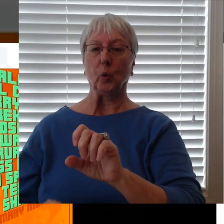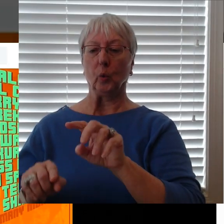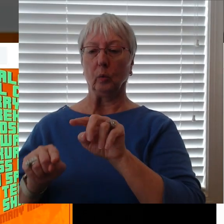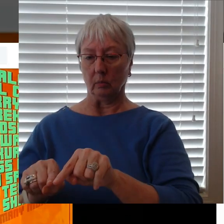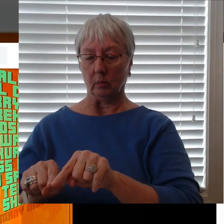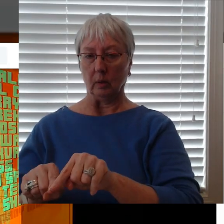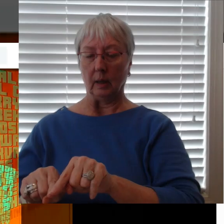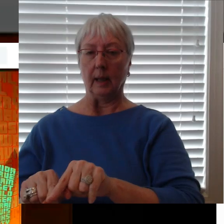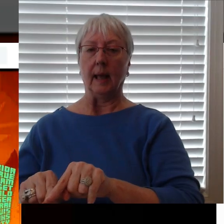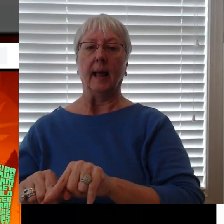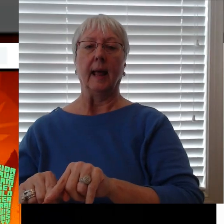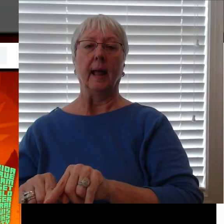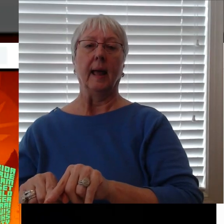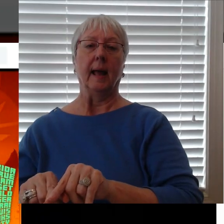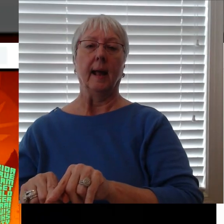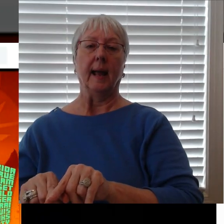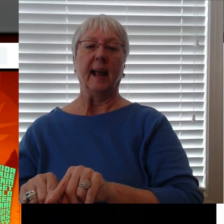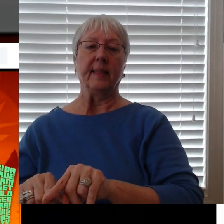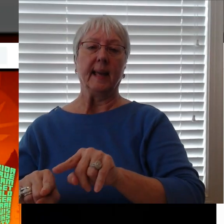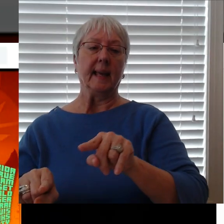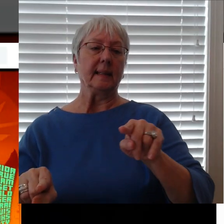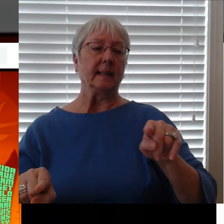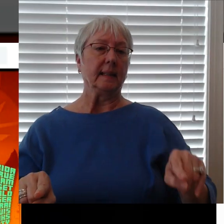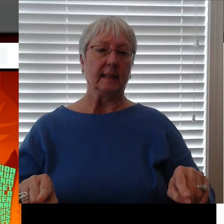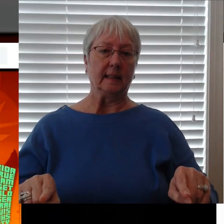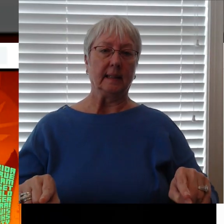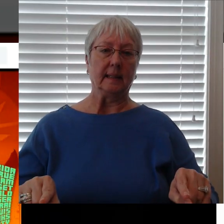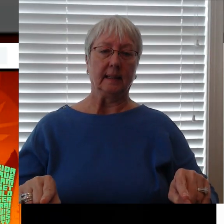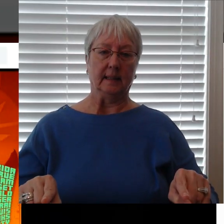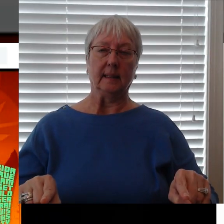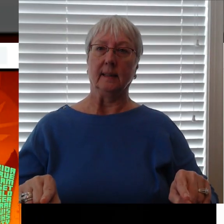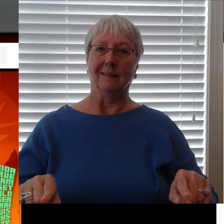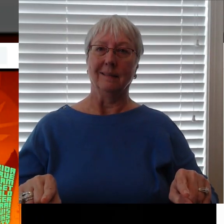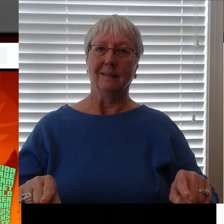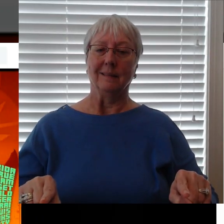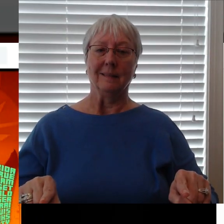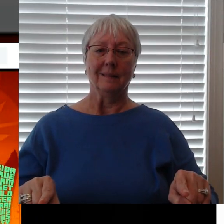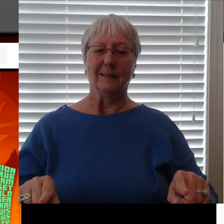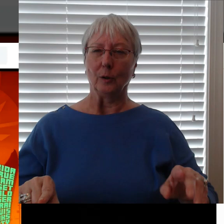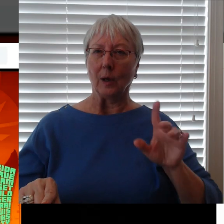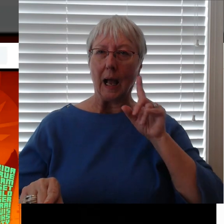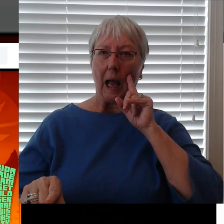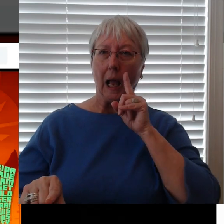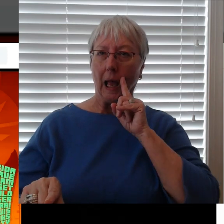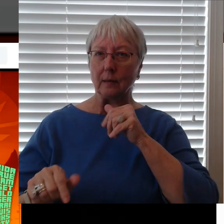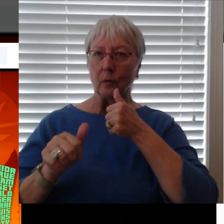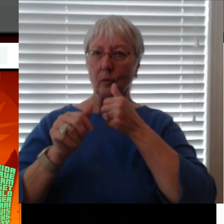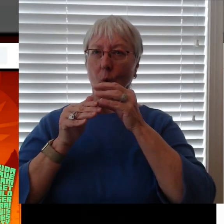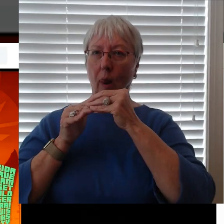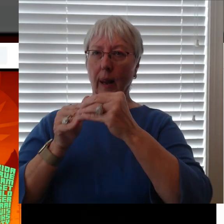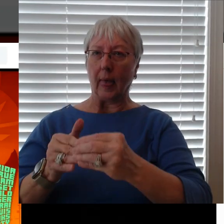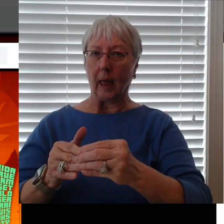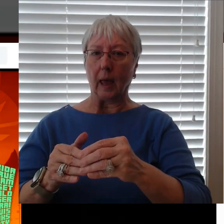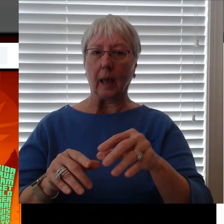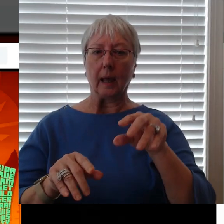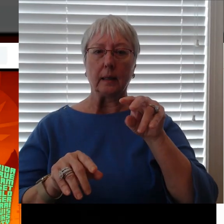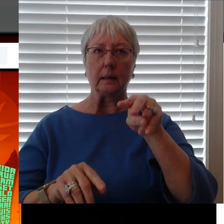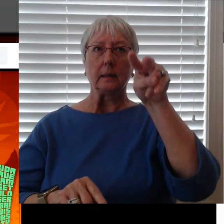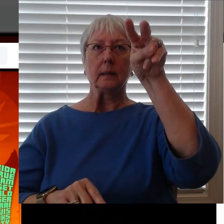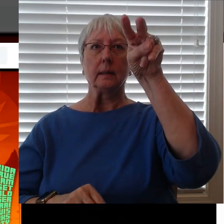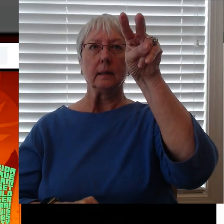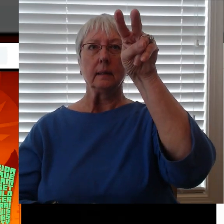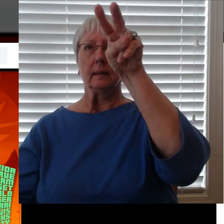and hopefully vertically again to the names of the bands. It's designed to be read counterclockwise,